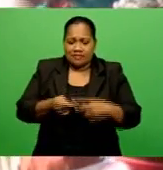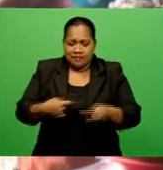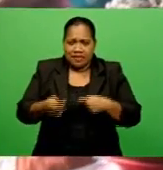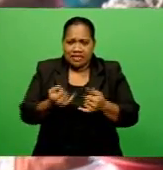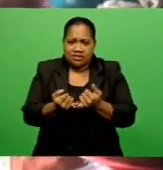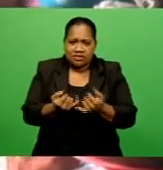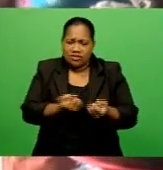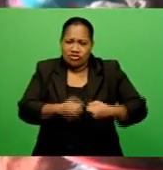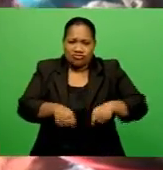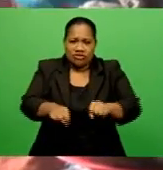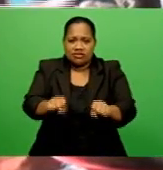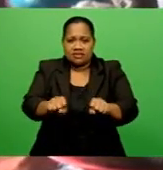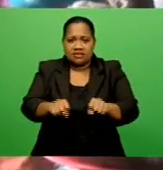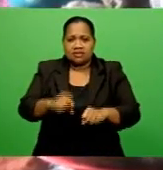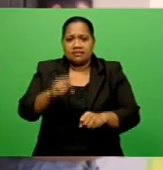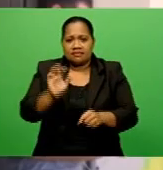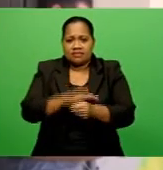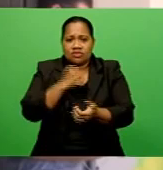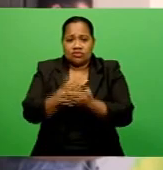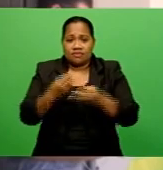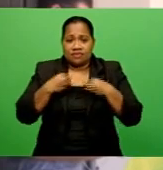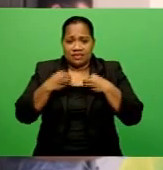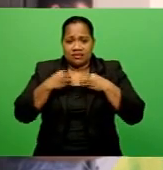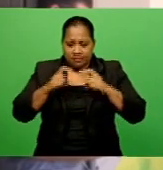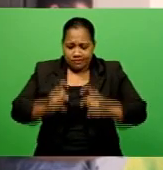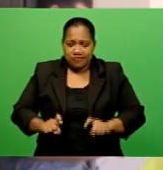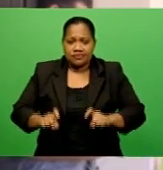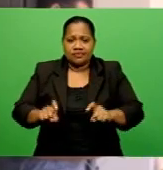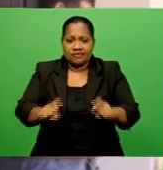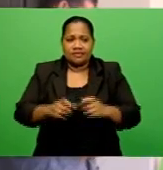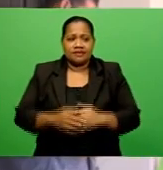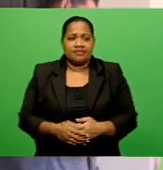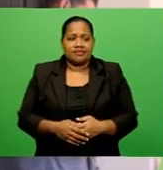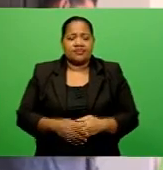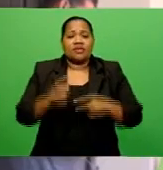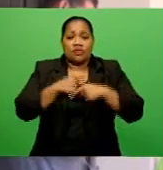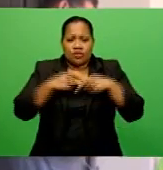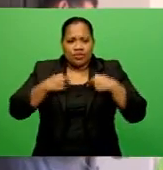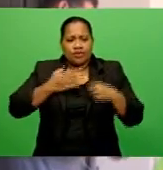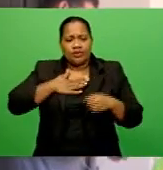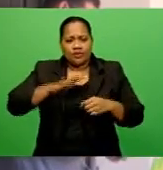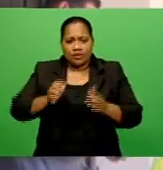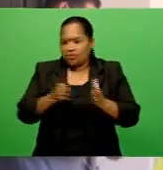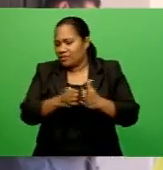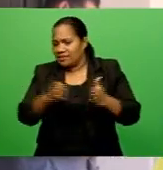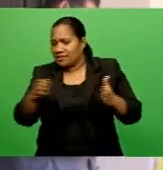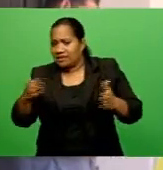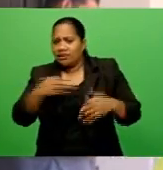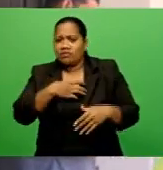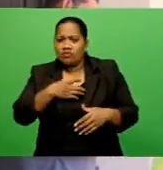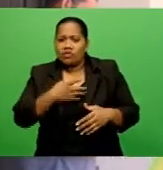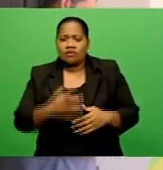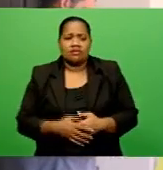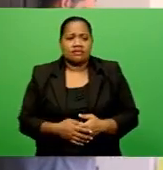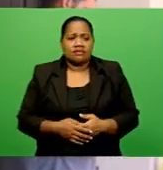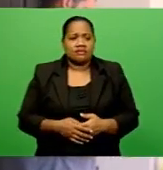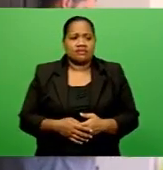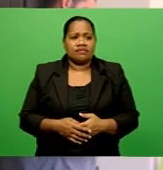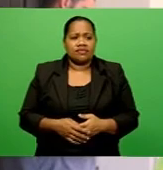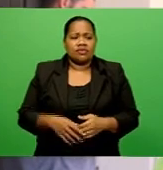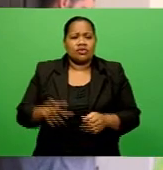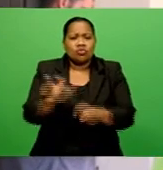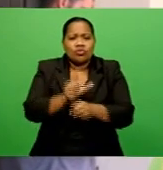these businesses stay afloat. We want to extend beyond that, to create a